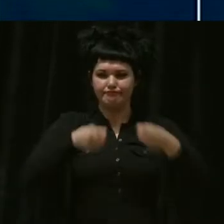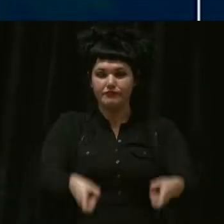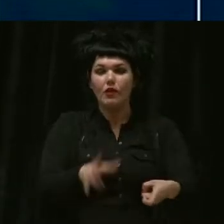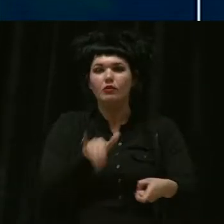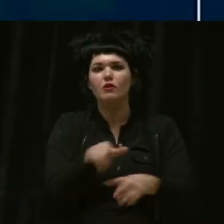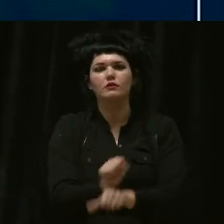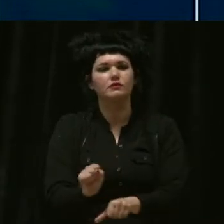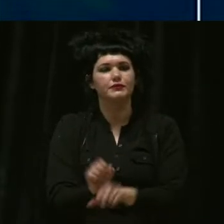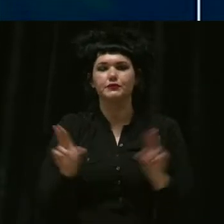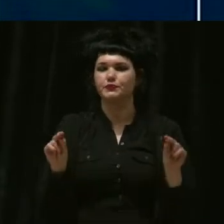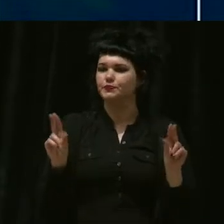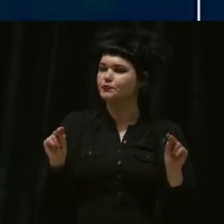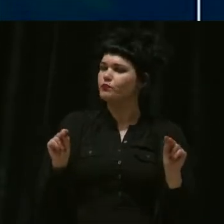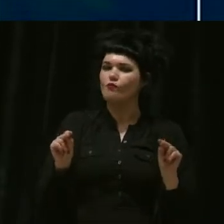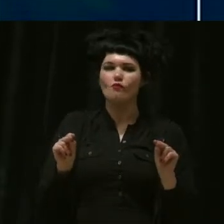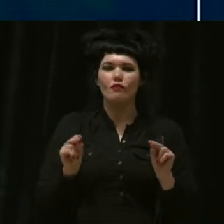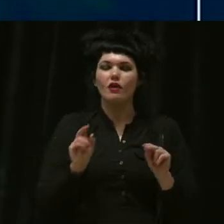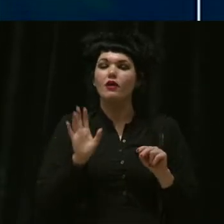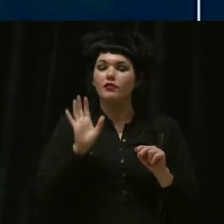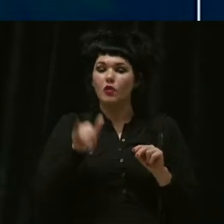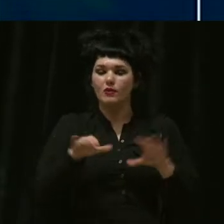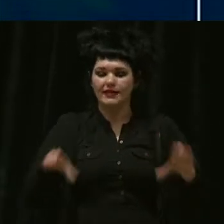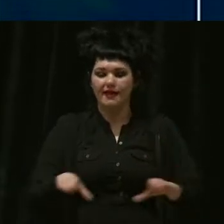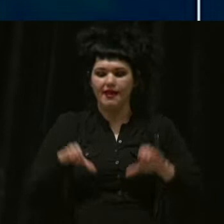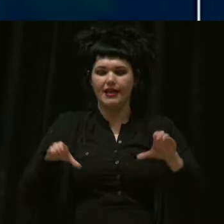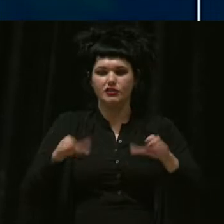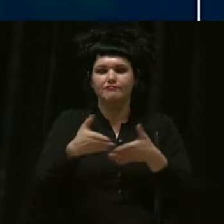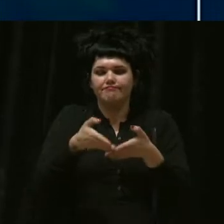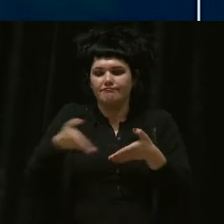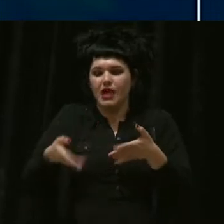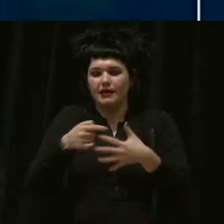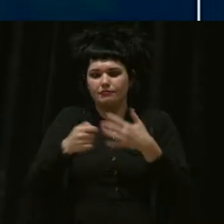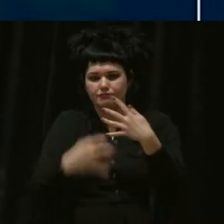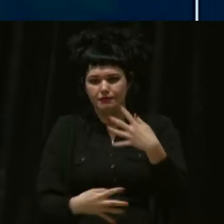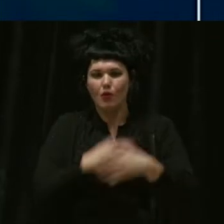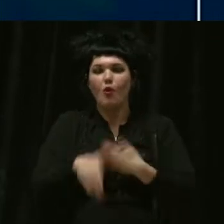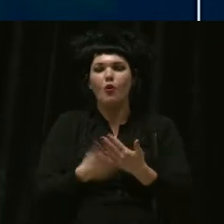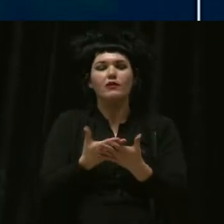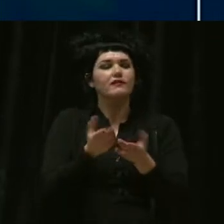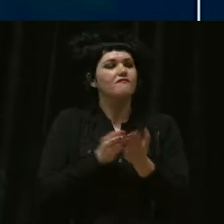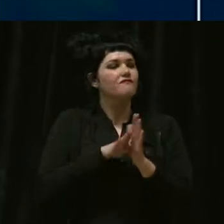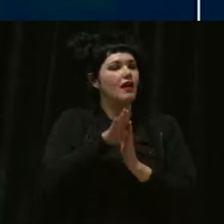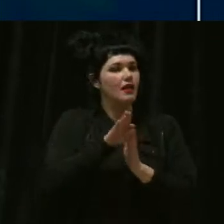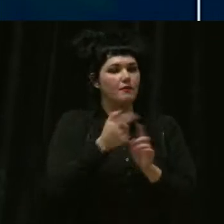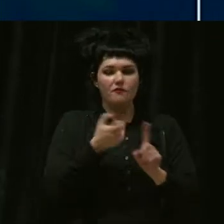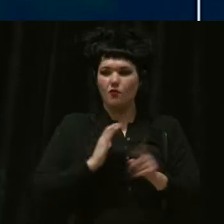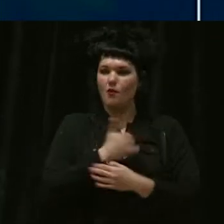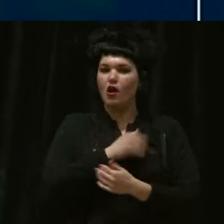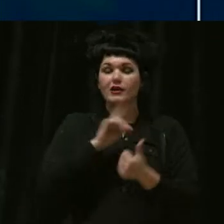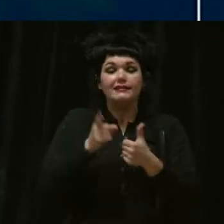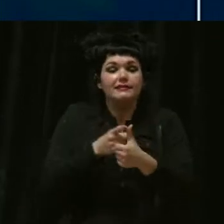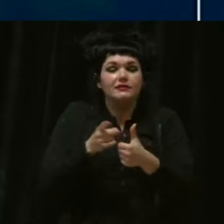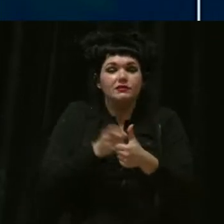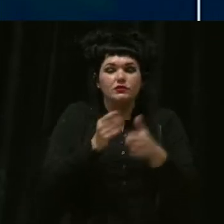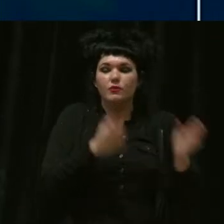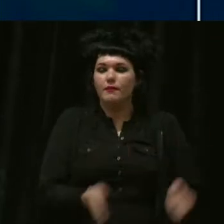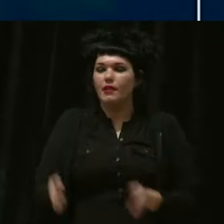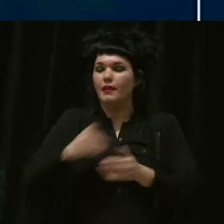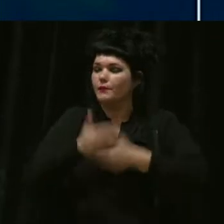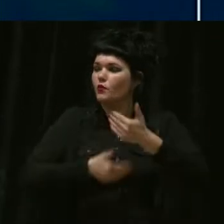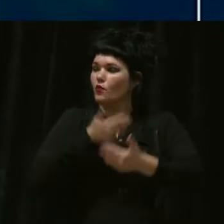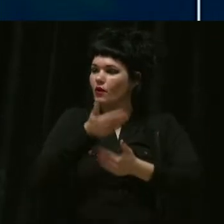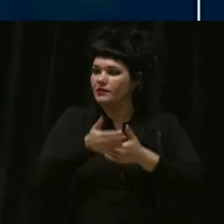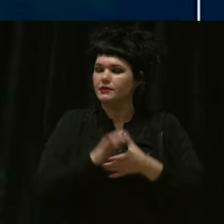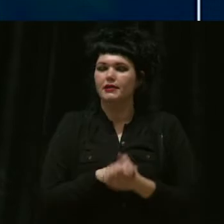initiatives. These action items were all developed from the initial planning process